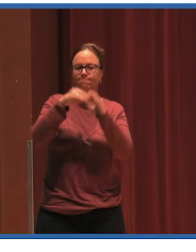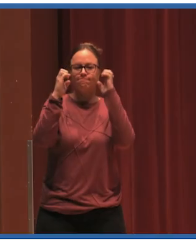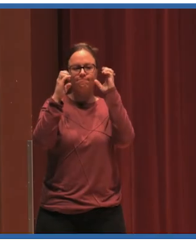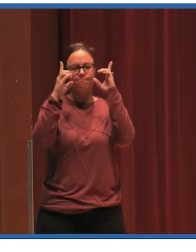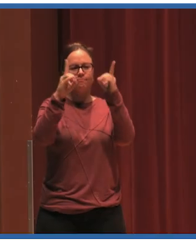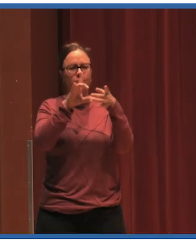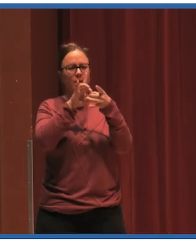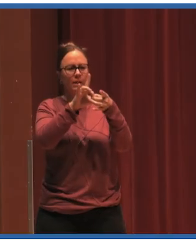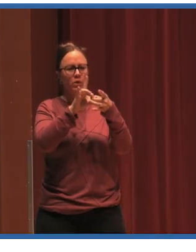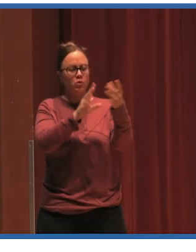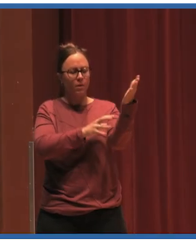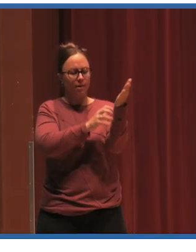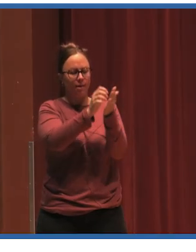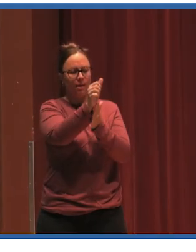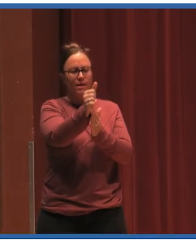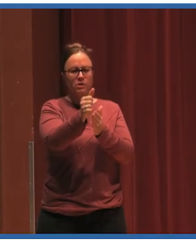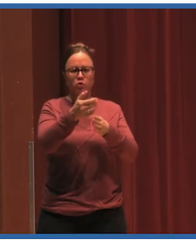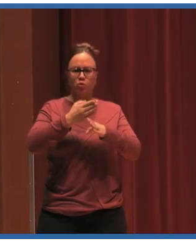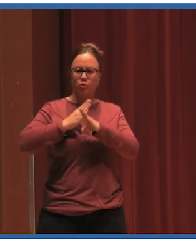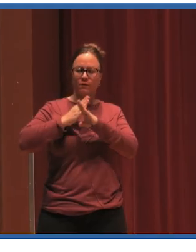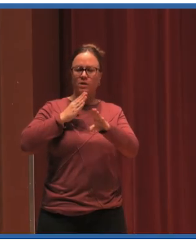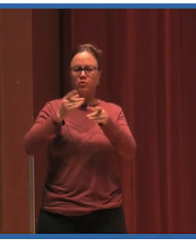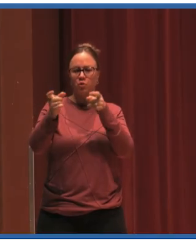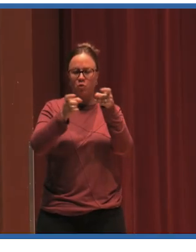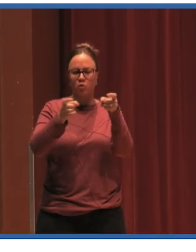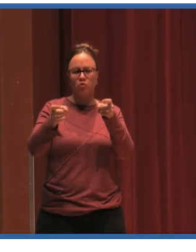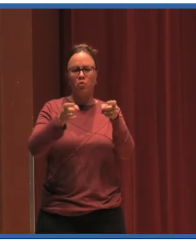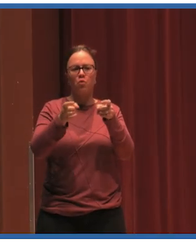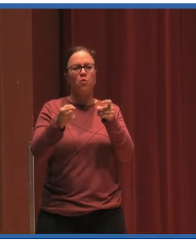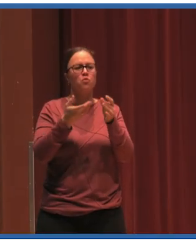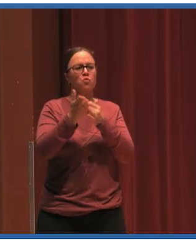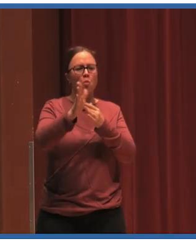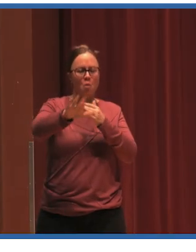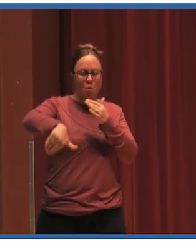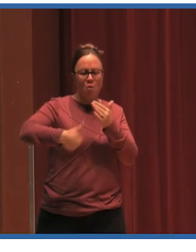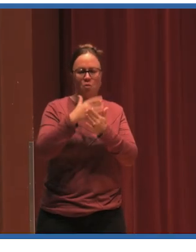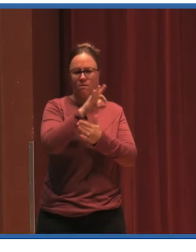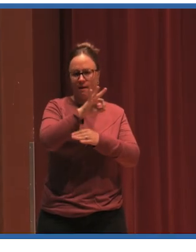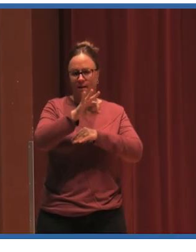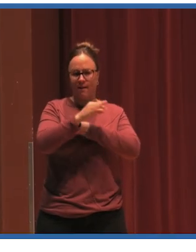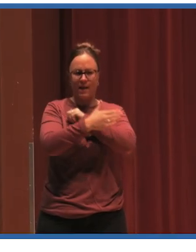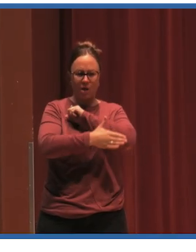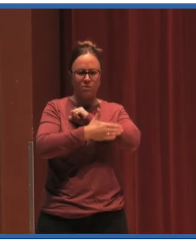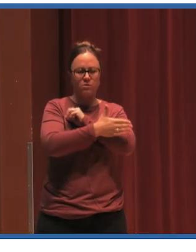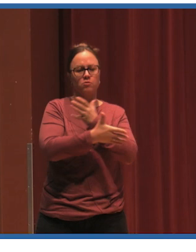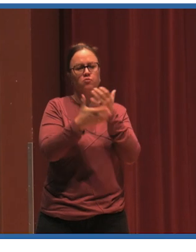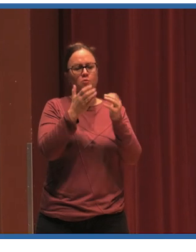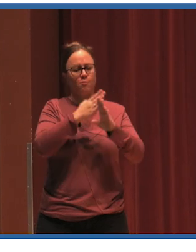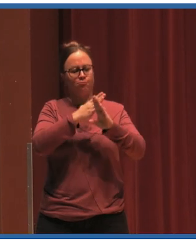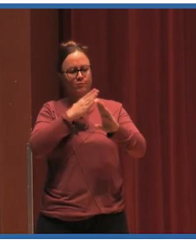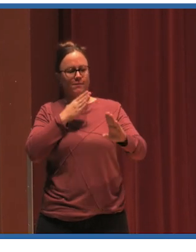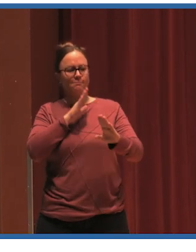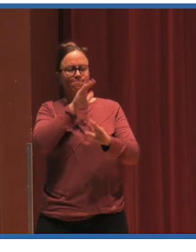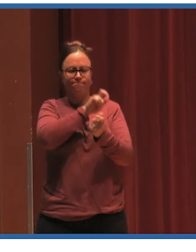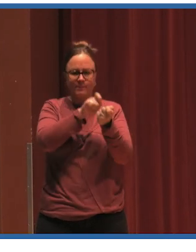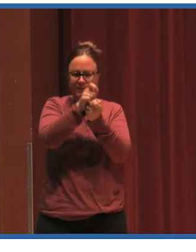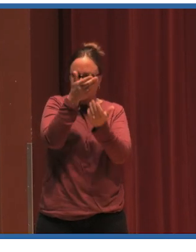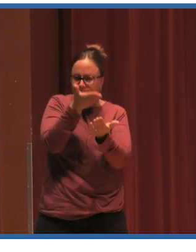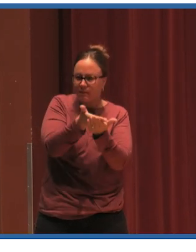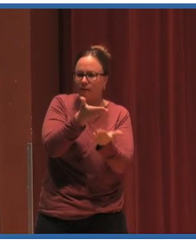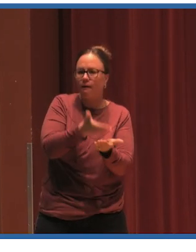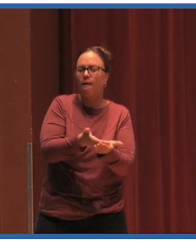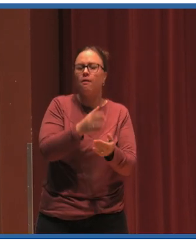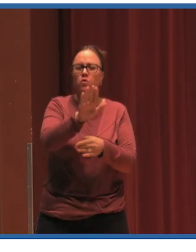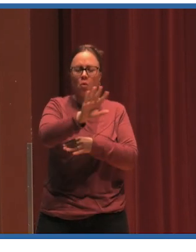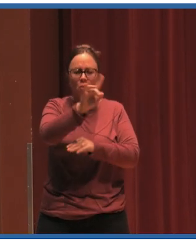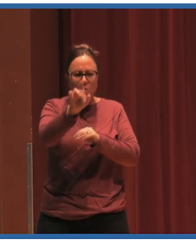cancer prevention and control across all of Iowa's 99 counties. We want to present county-specific data, listen to your questions